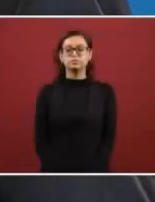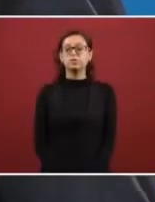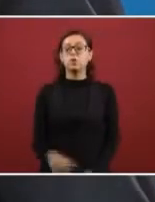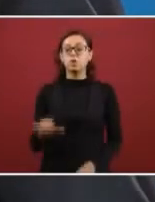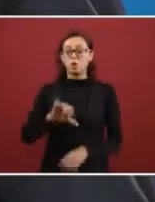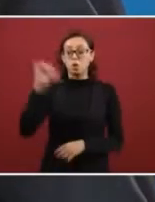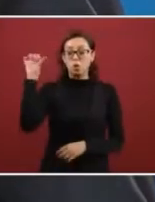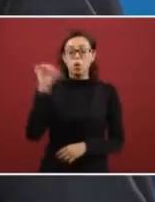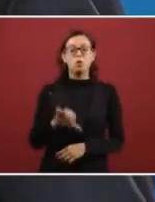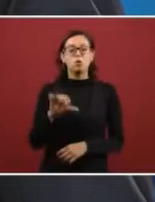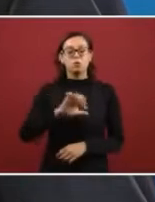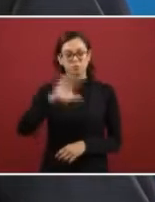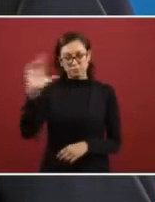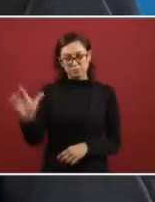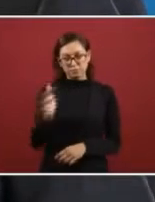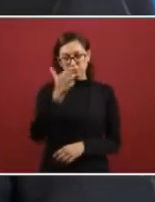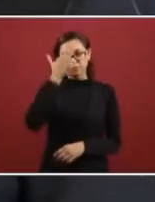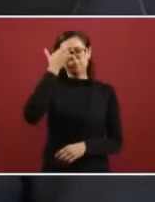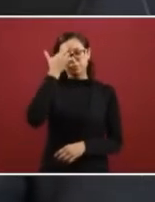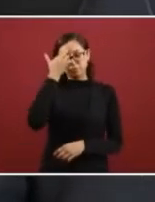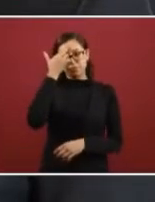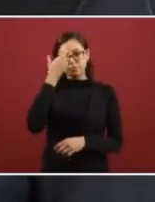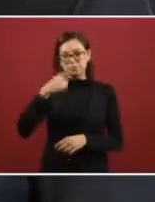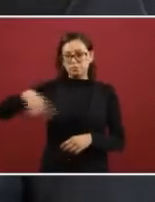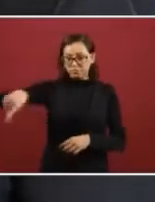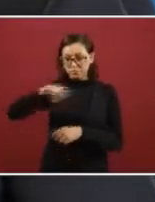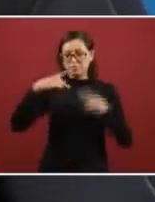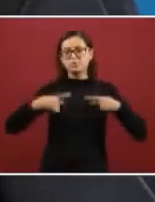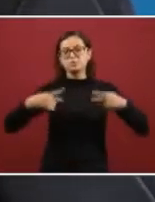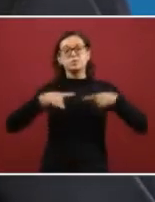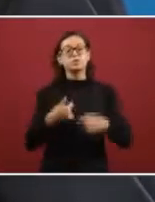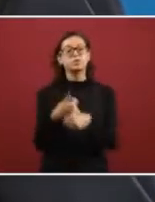to their families, amigos, their friends,